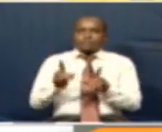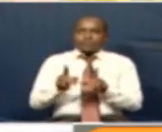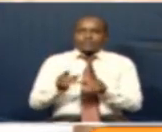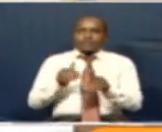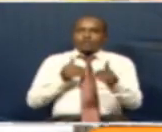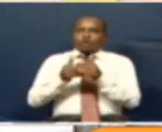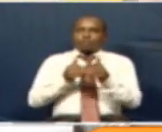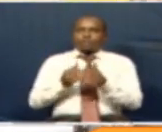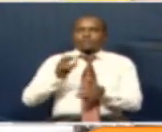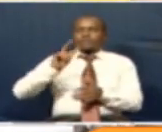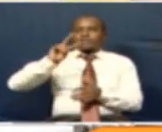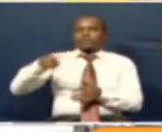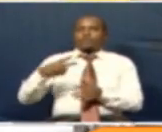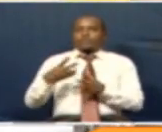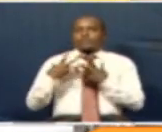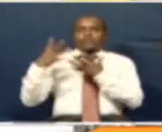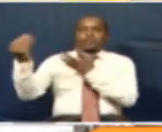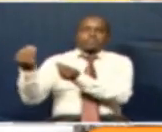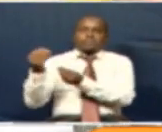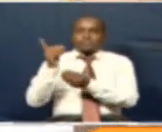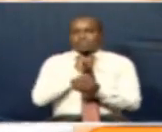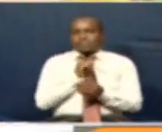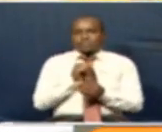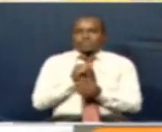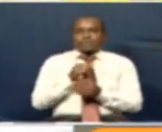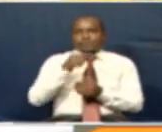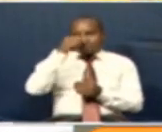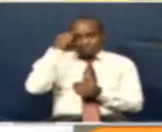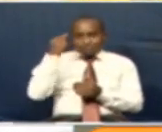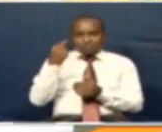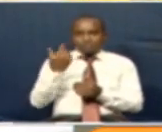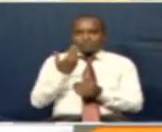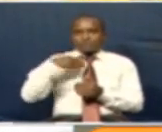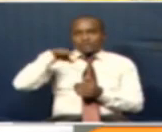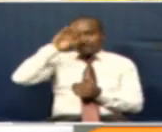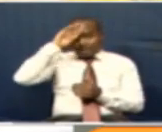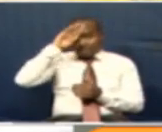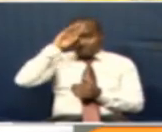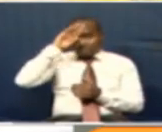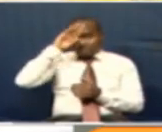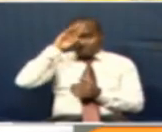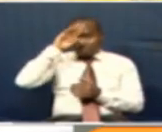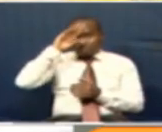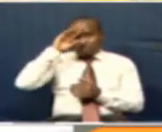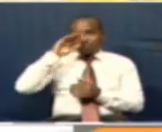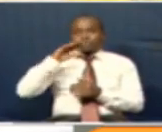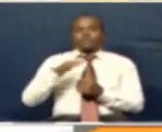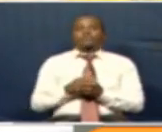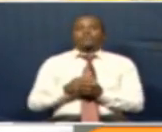almost 2,000 have also left over the same period because of either frustrations of how they are being managed